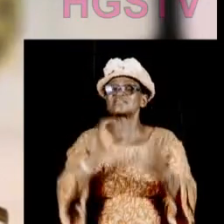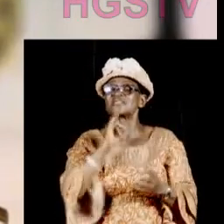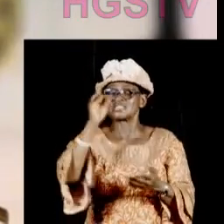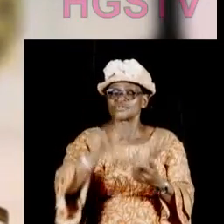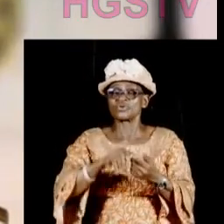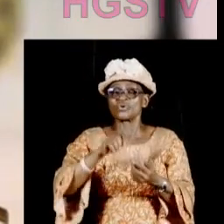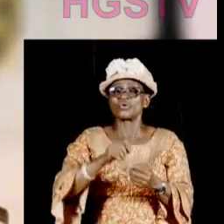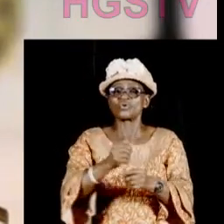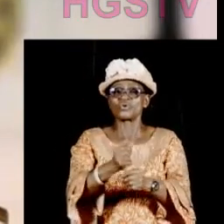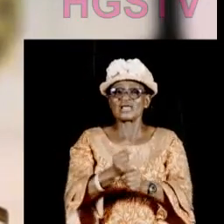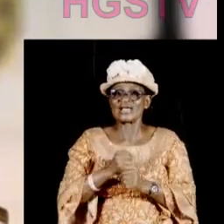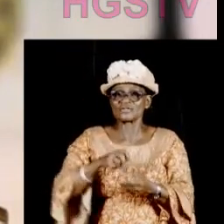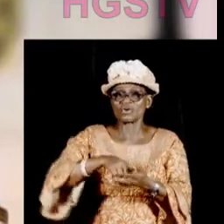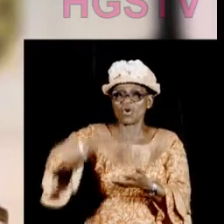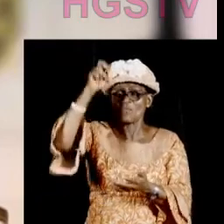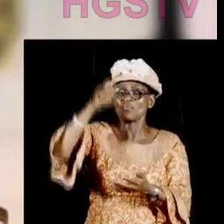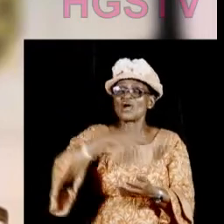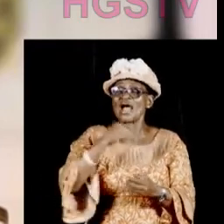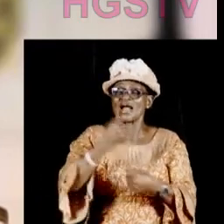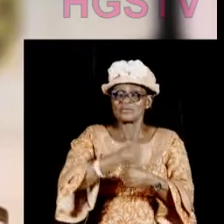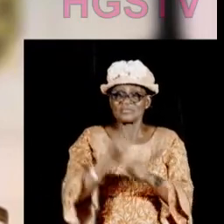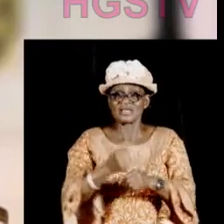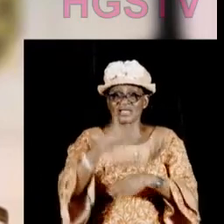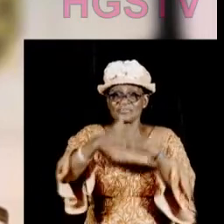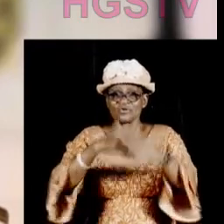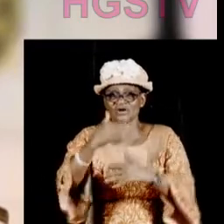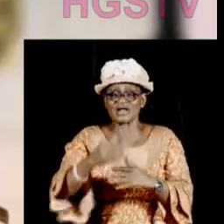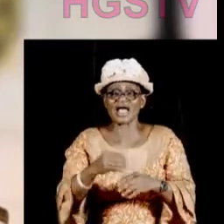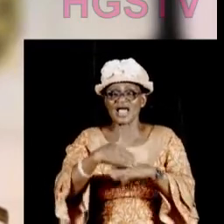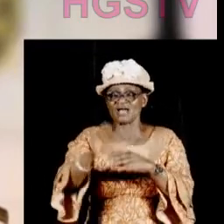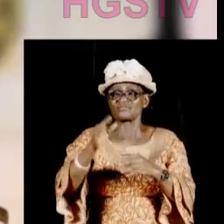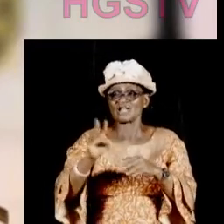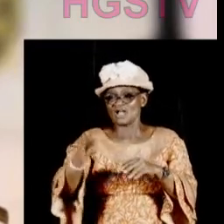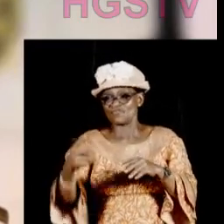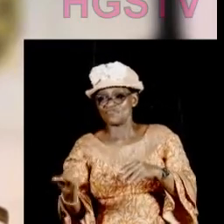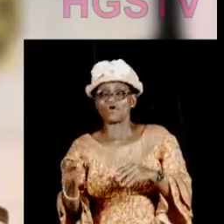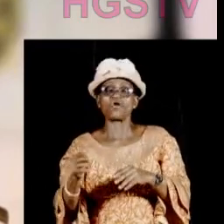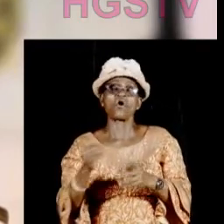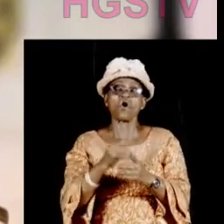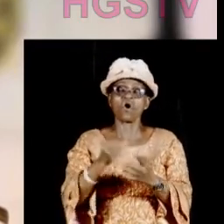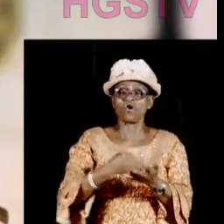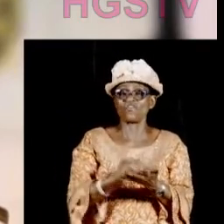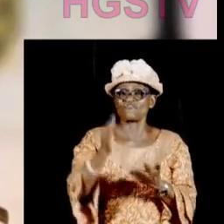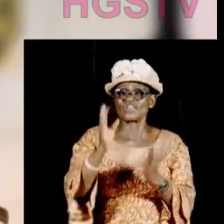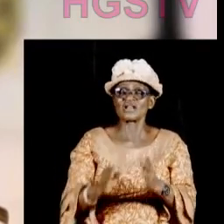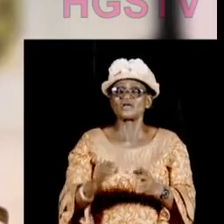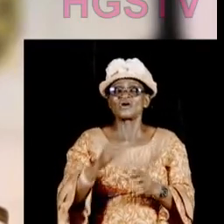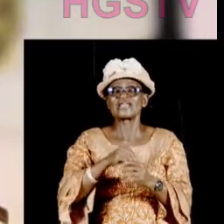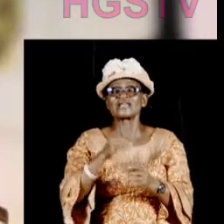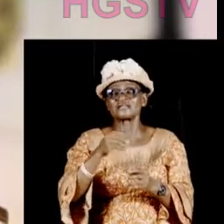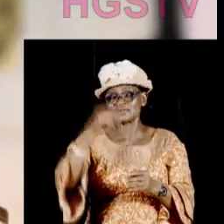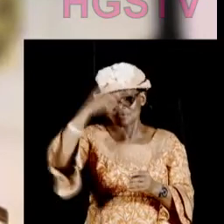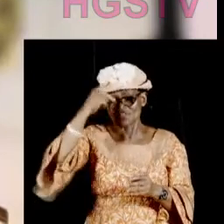or make progress after a fall or a failure. In